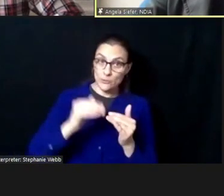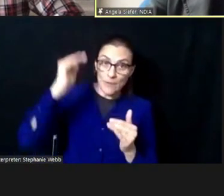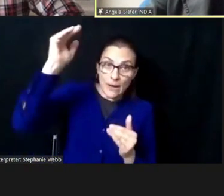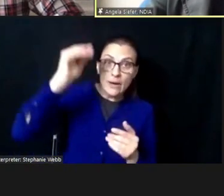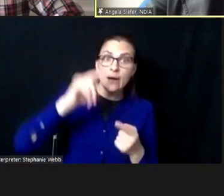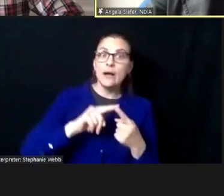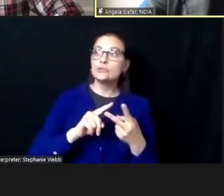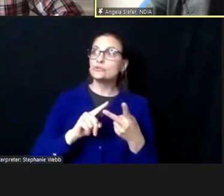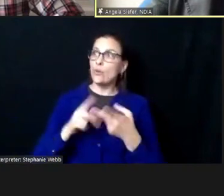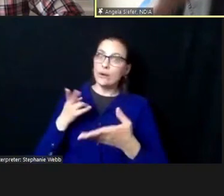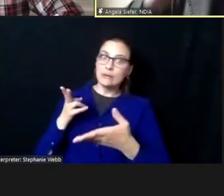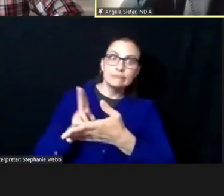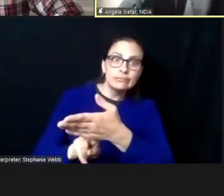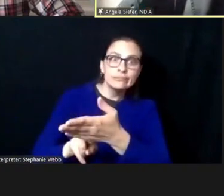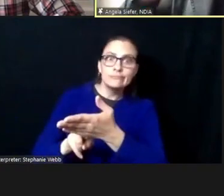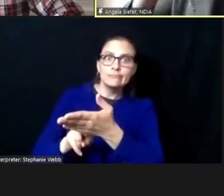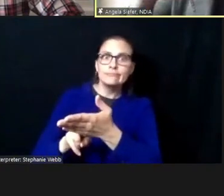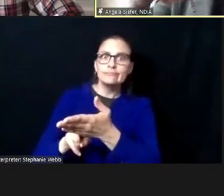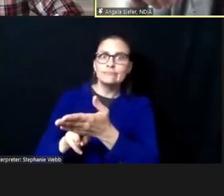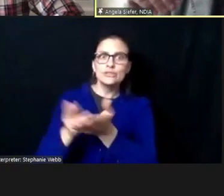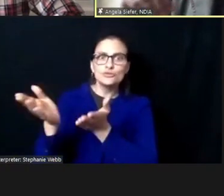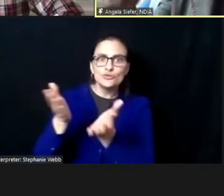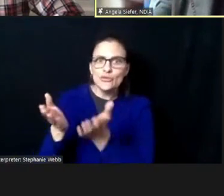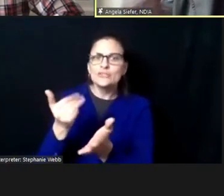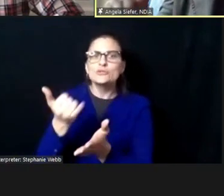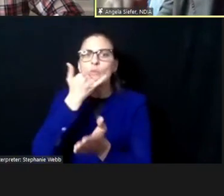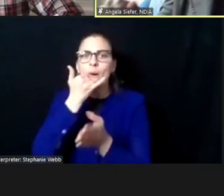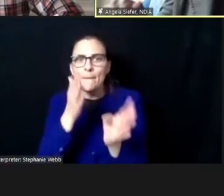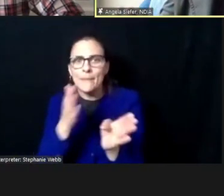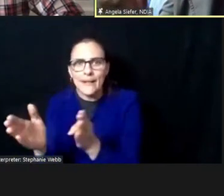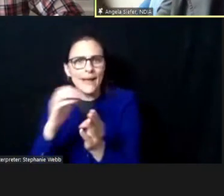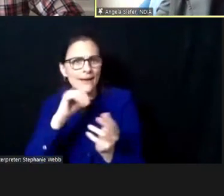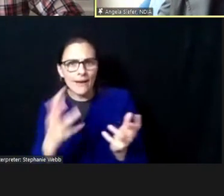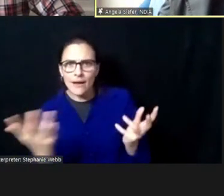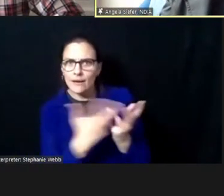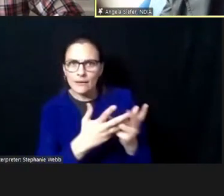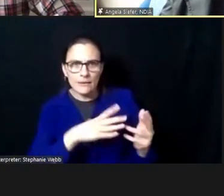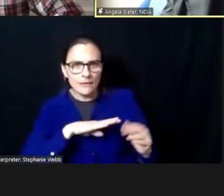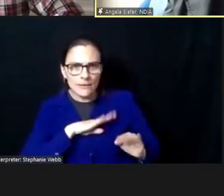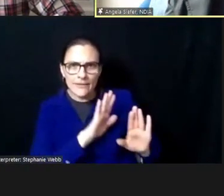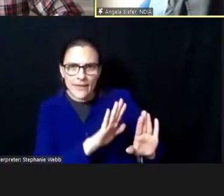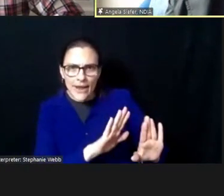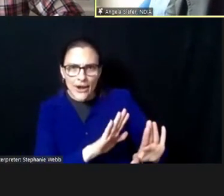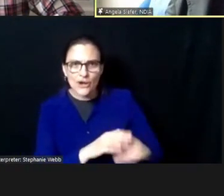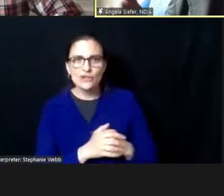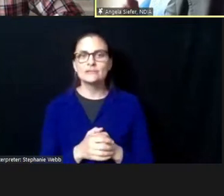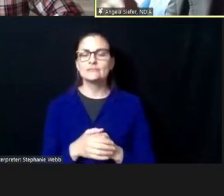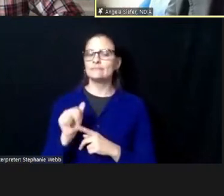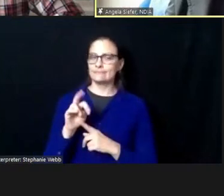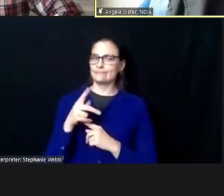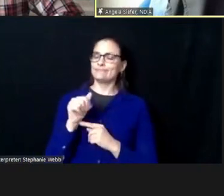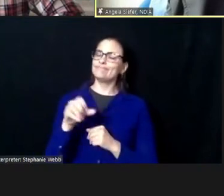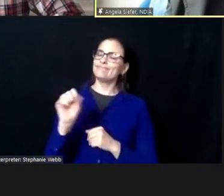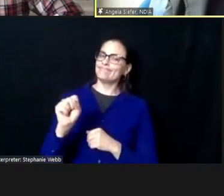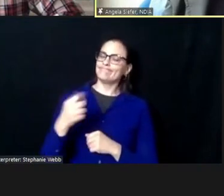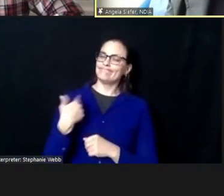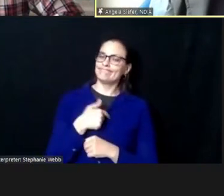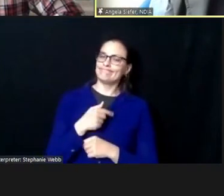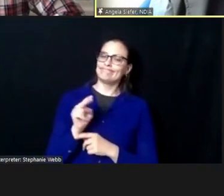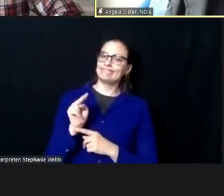a lot of these stories at NDIA. So our affiliates are helping folks sign up, or they're talking to them